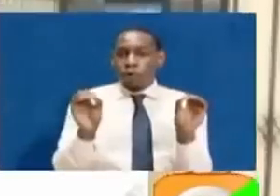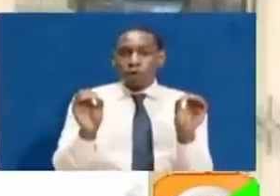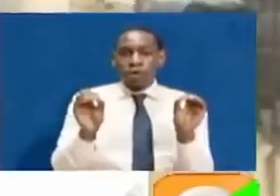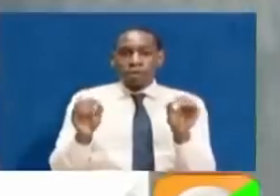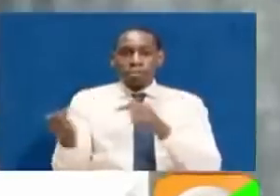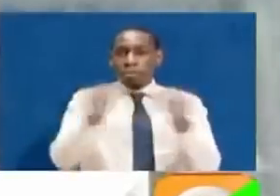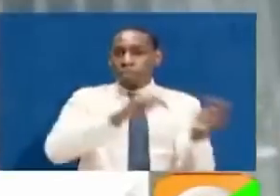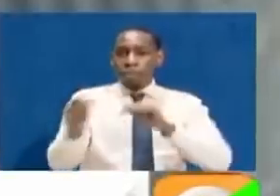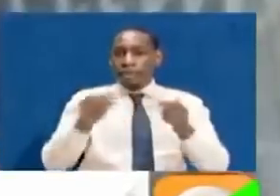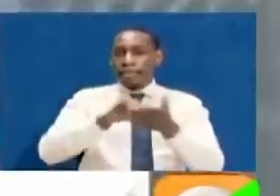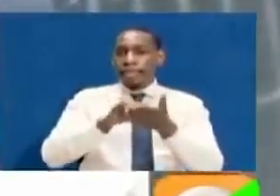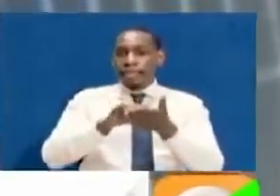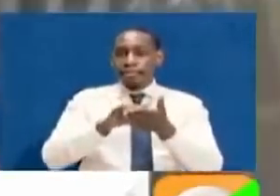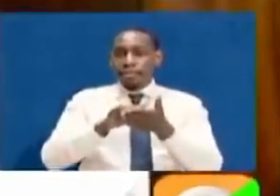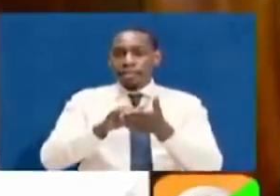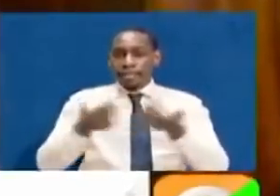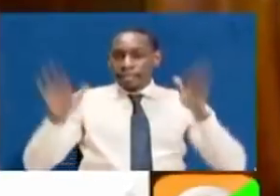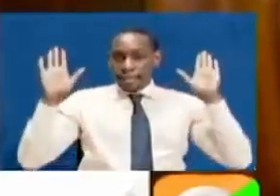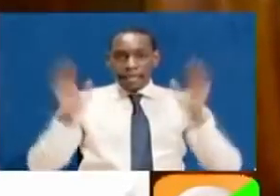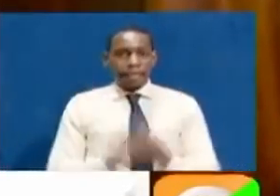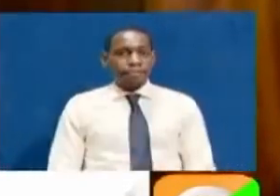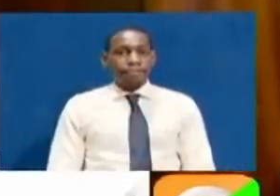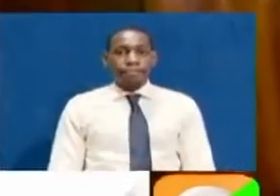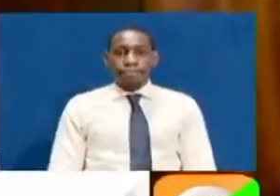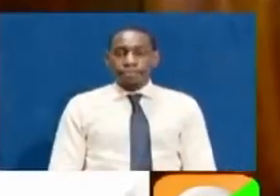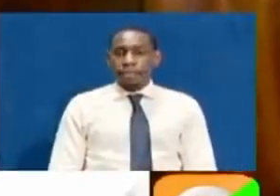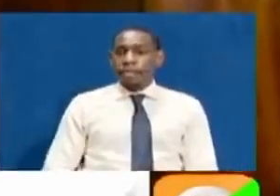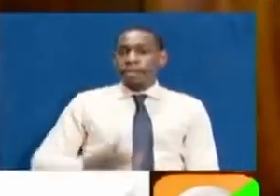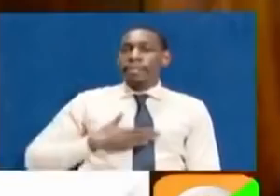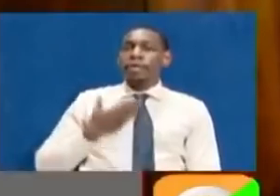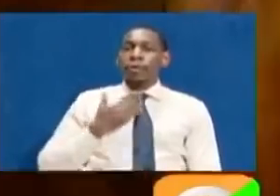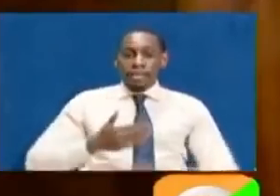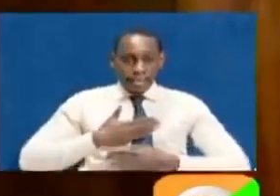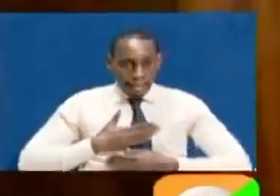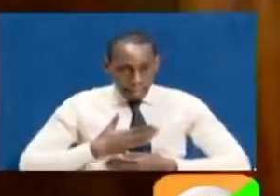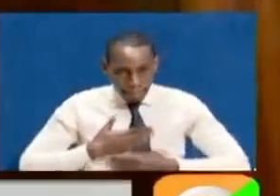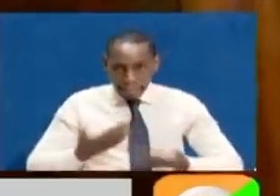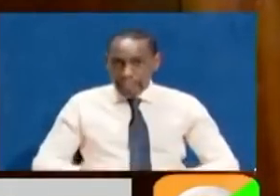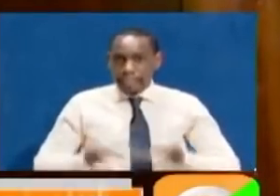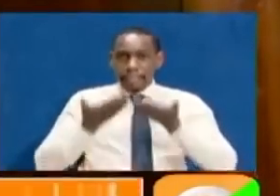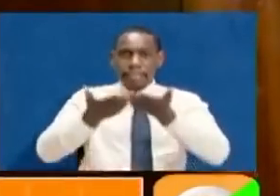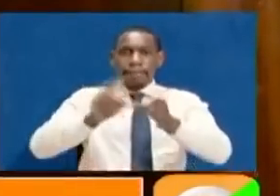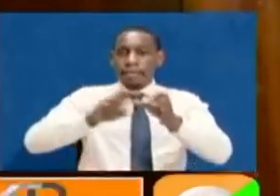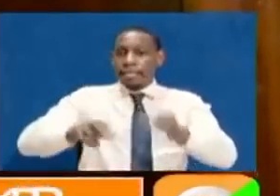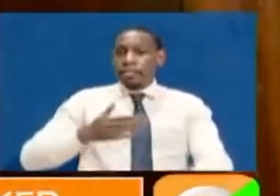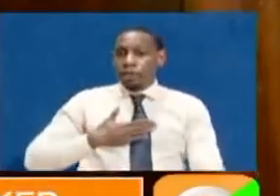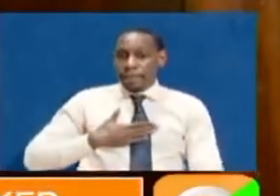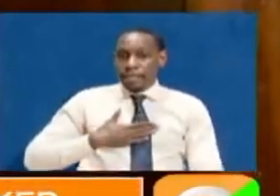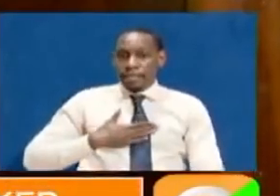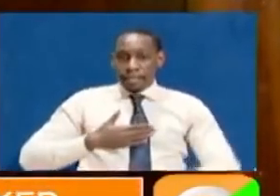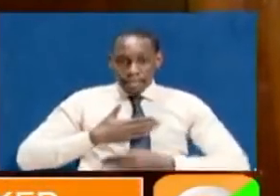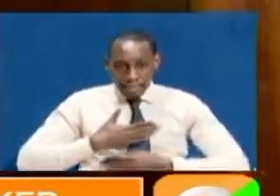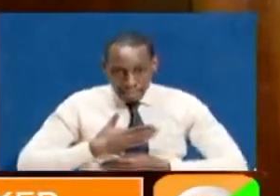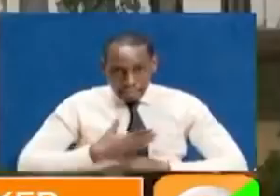chest-thumping session, but one to throw in the towel. I want to humbly tender my resignation to